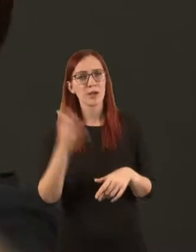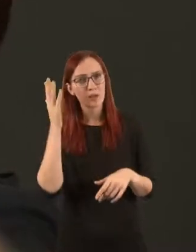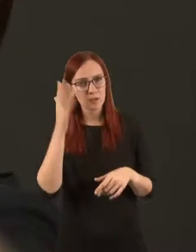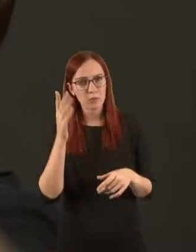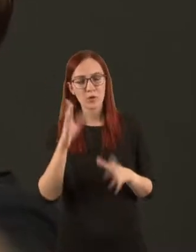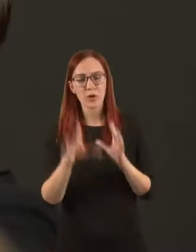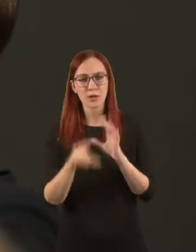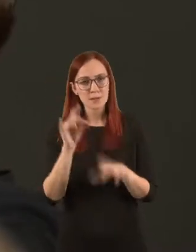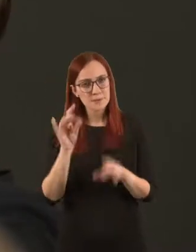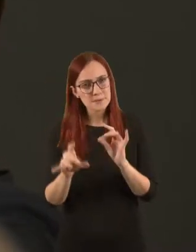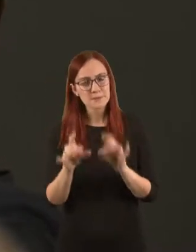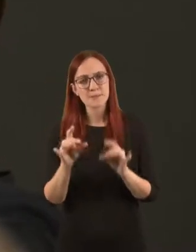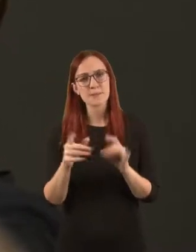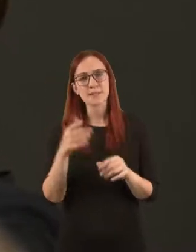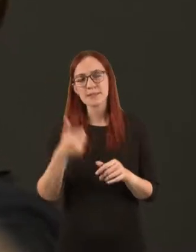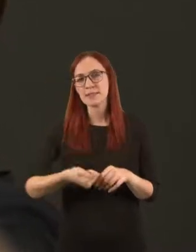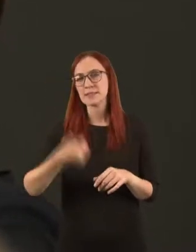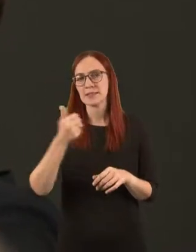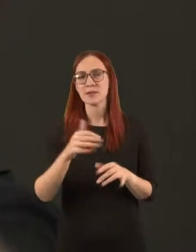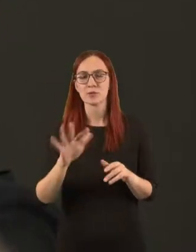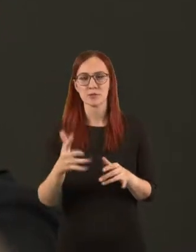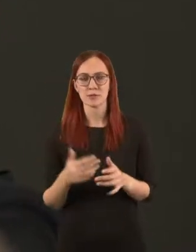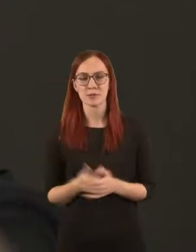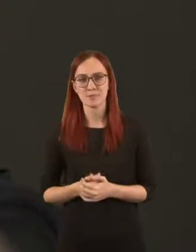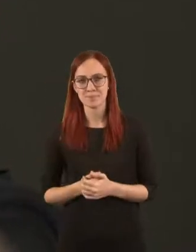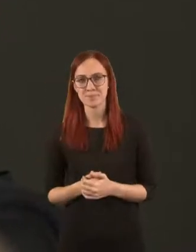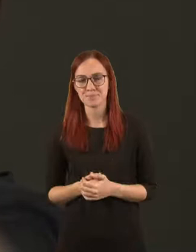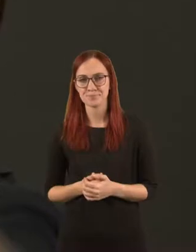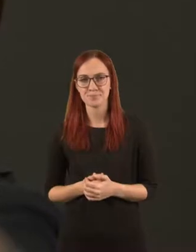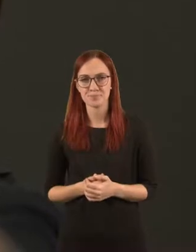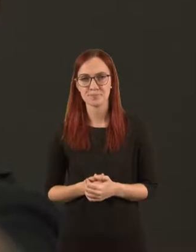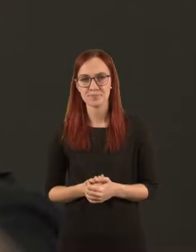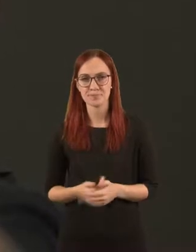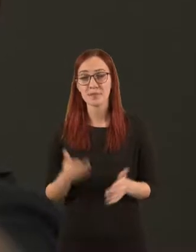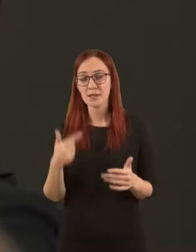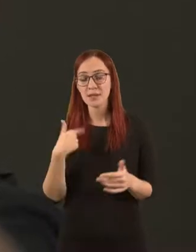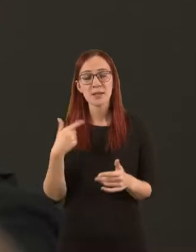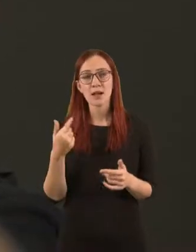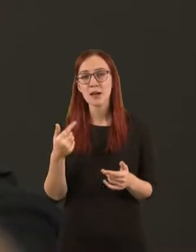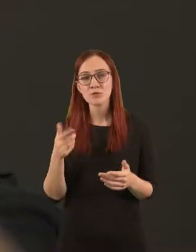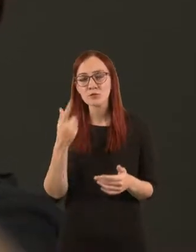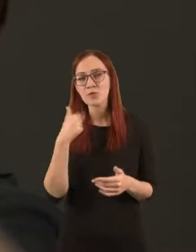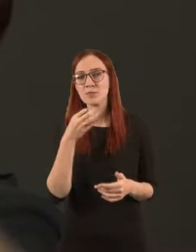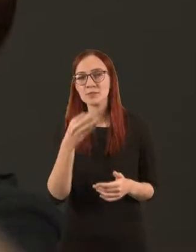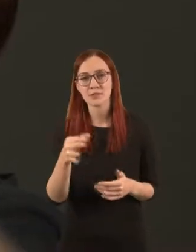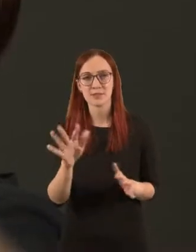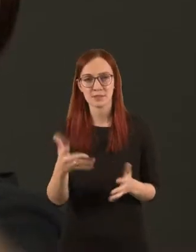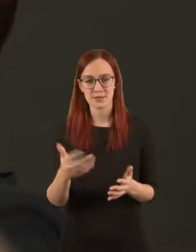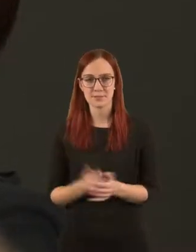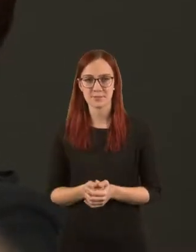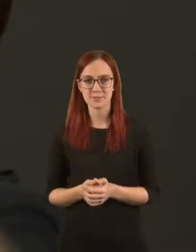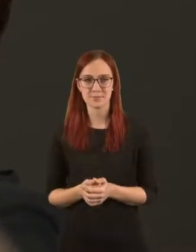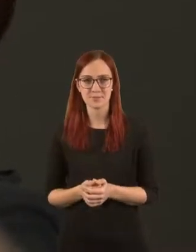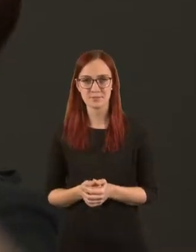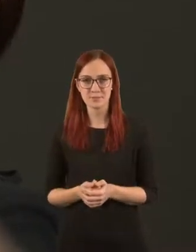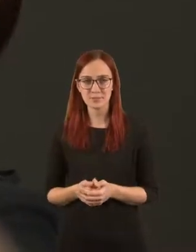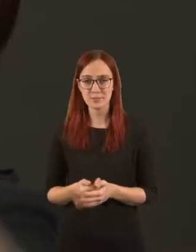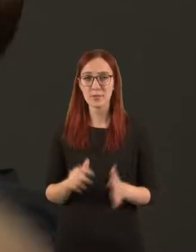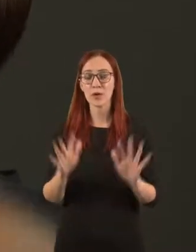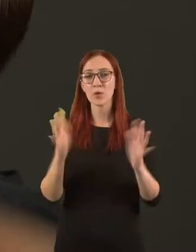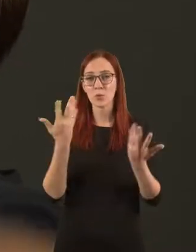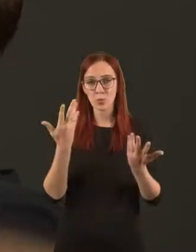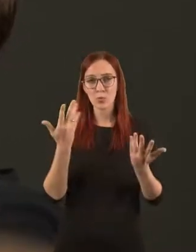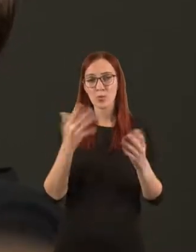what to choose. So every individual basically makes a choice between a more advanced alternative or